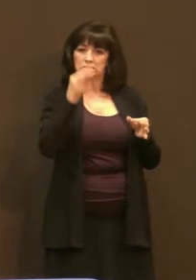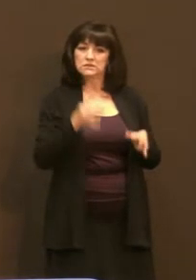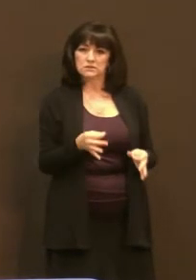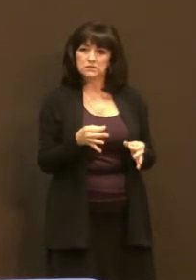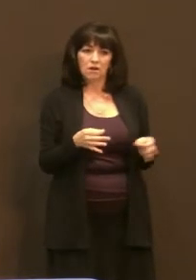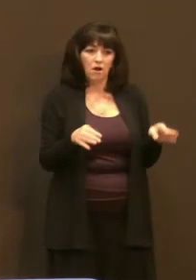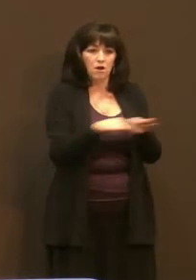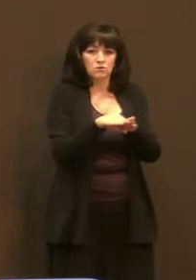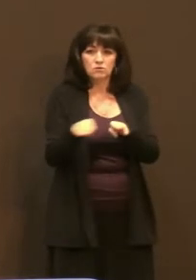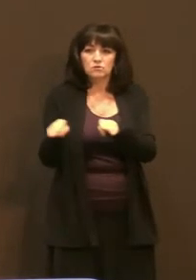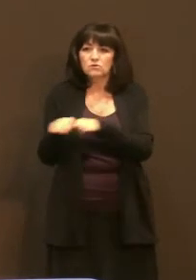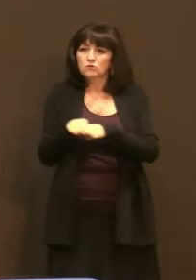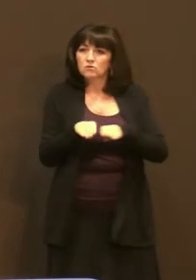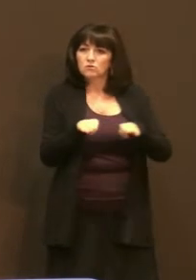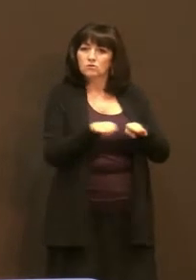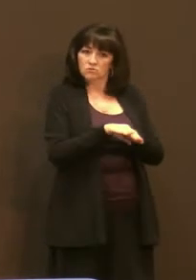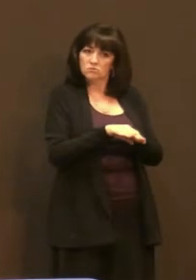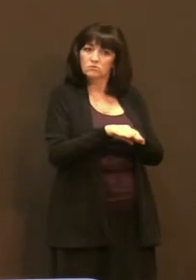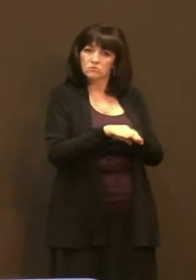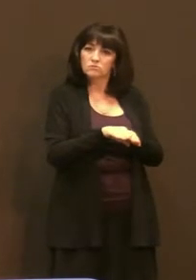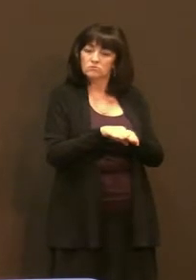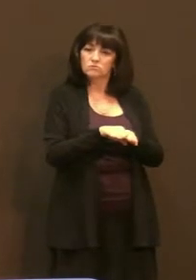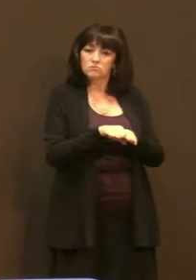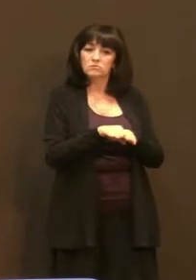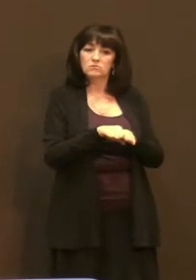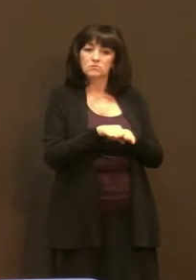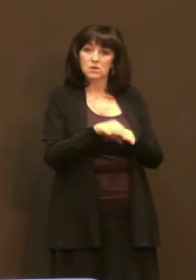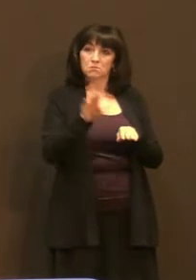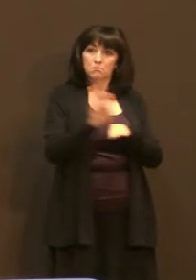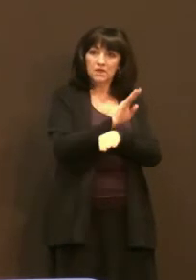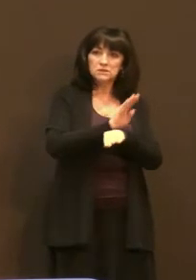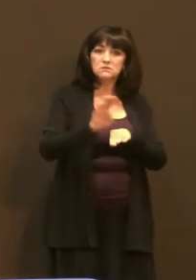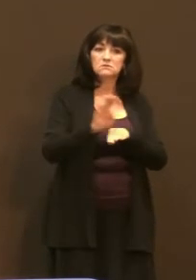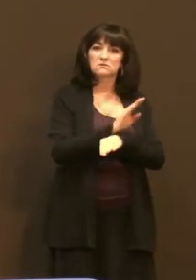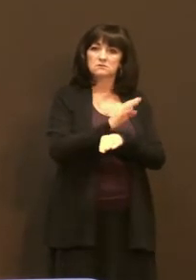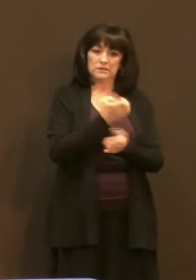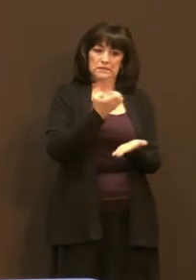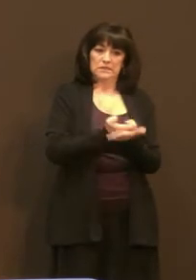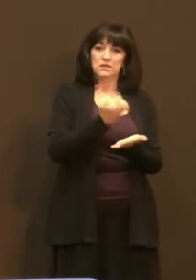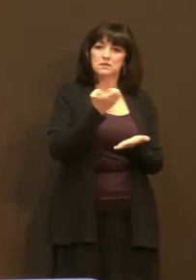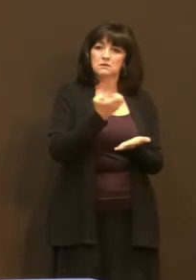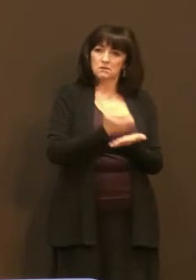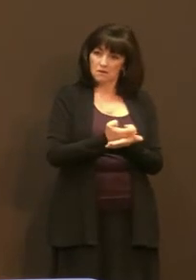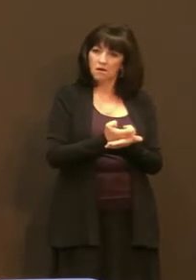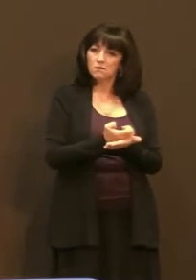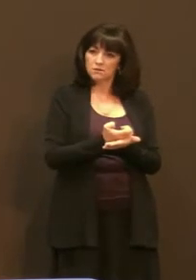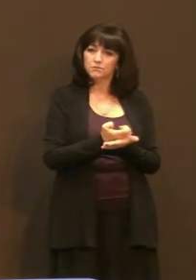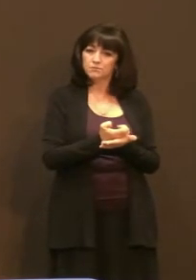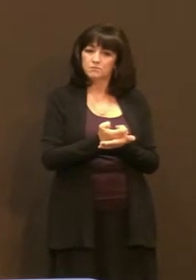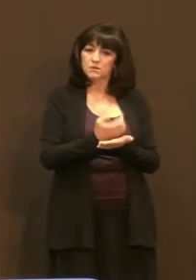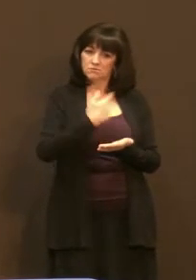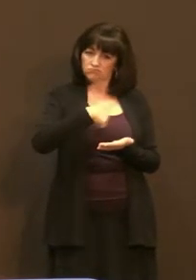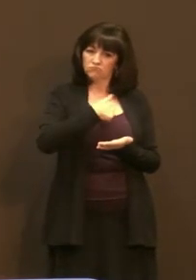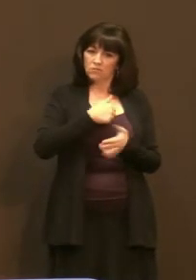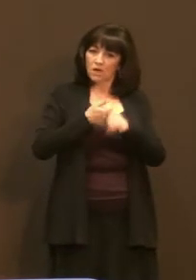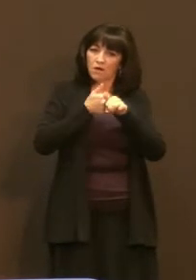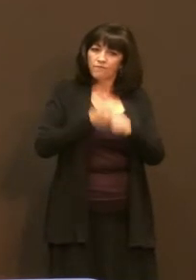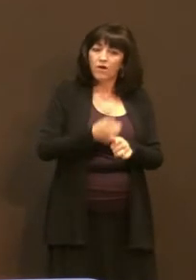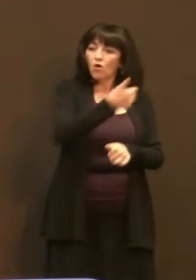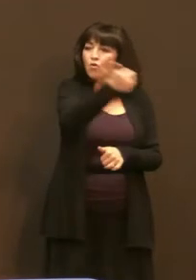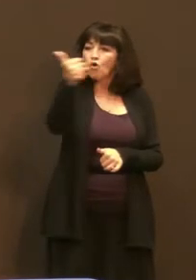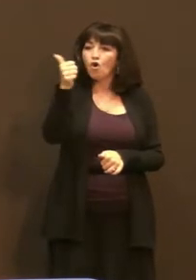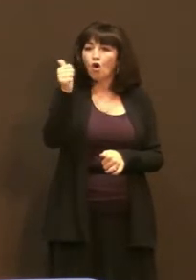economy here in Delaware has been based on the decisions of the governors around us, of